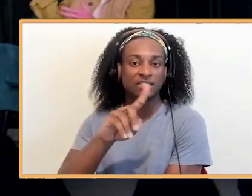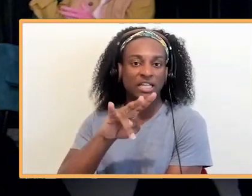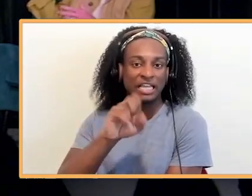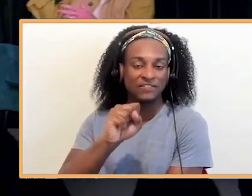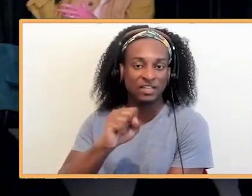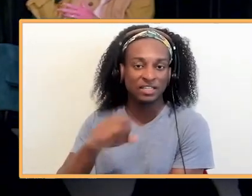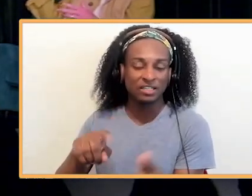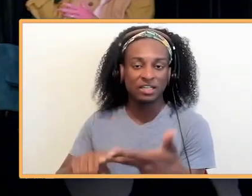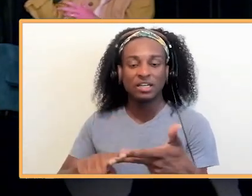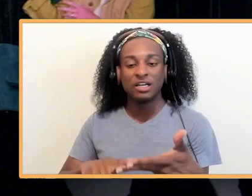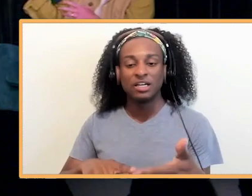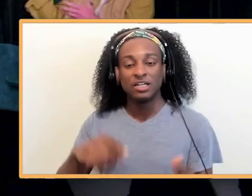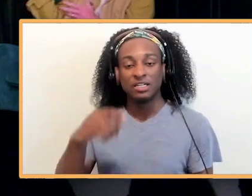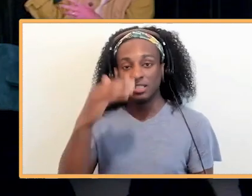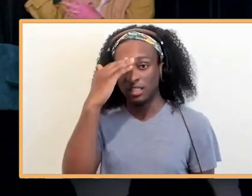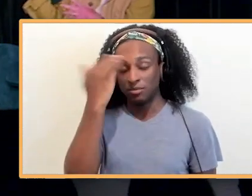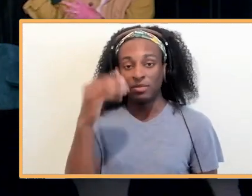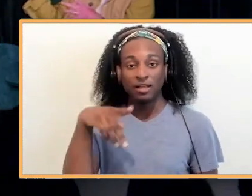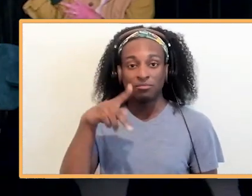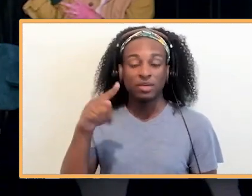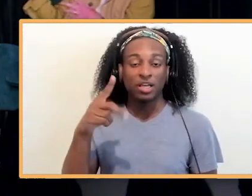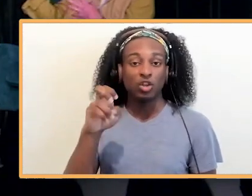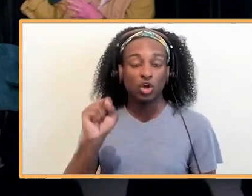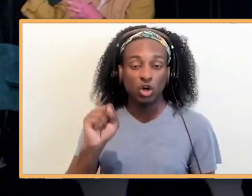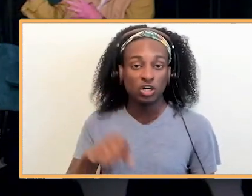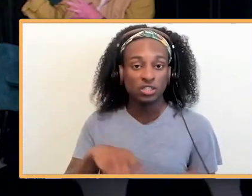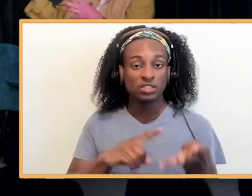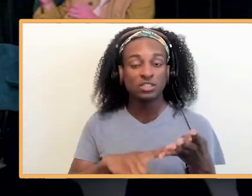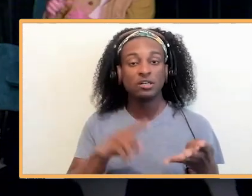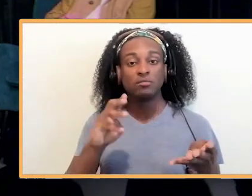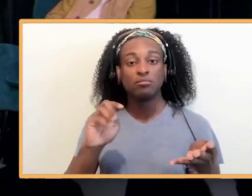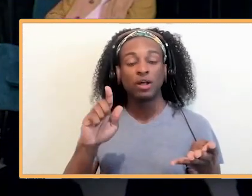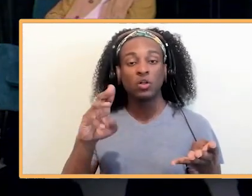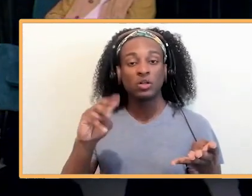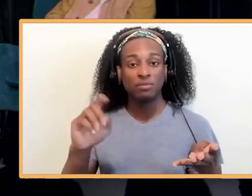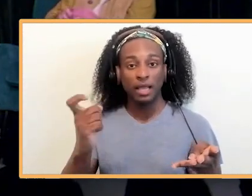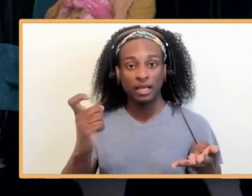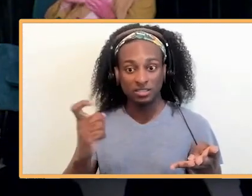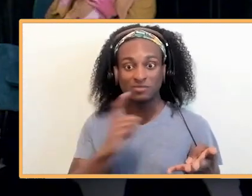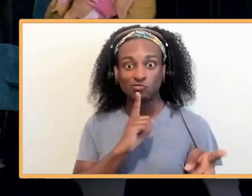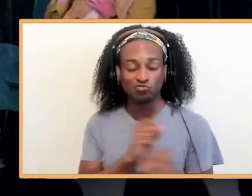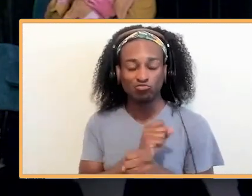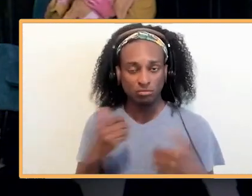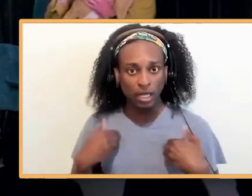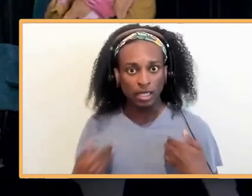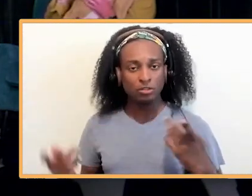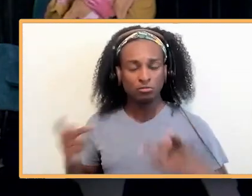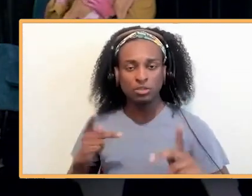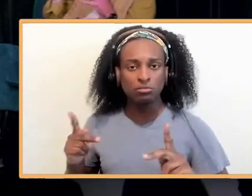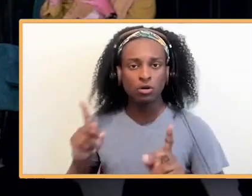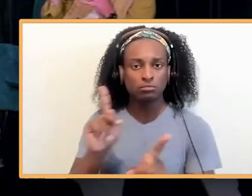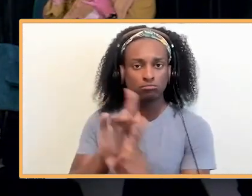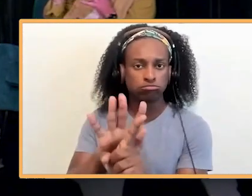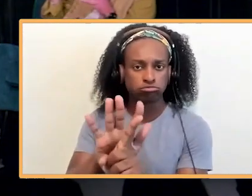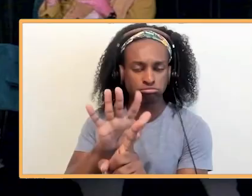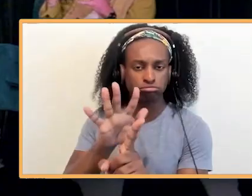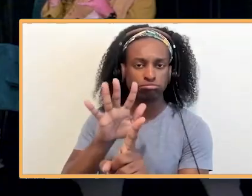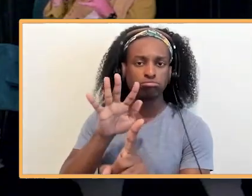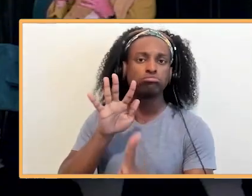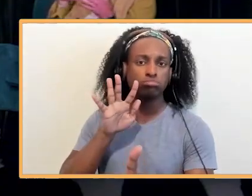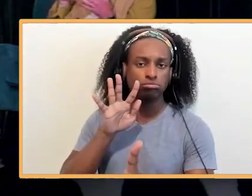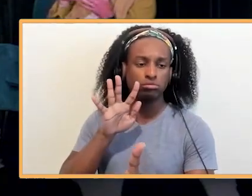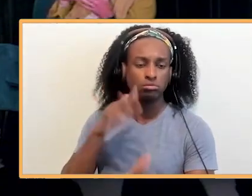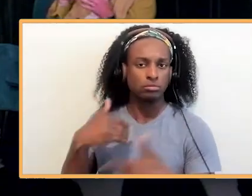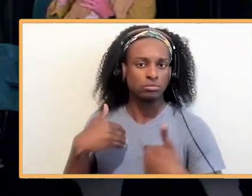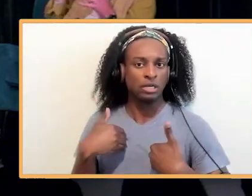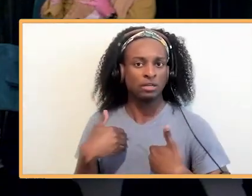of force. There was actual strength and threat of violence there, right? And so I think that in the 60s and in that